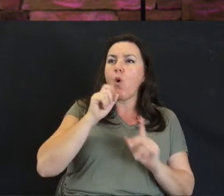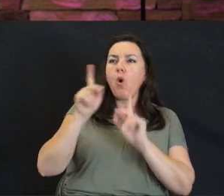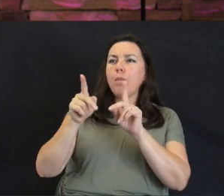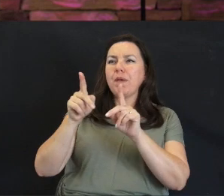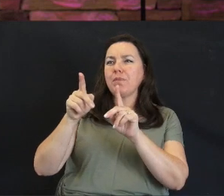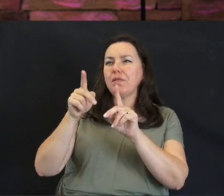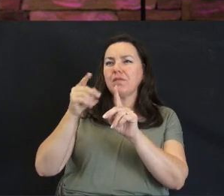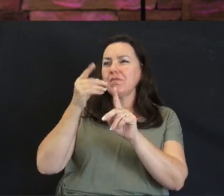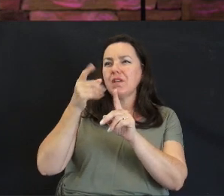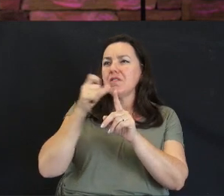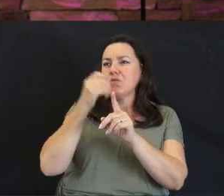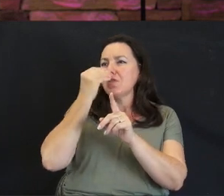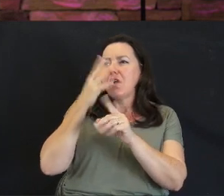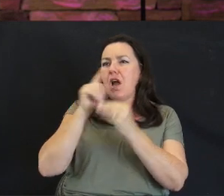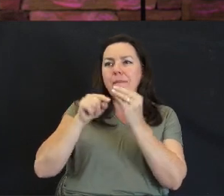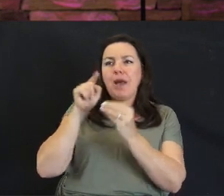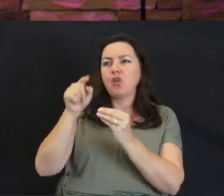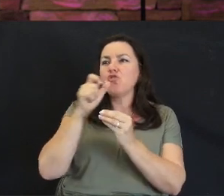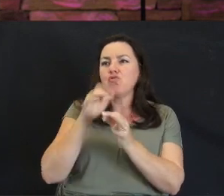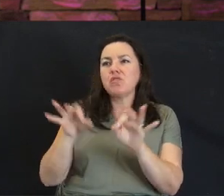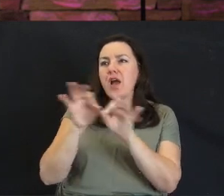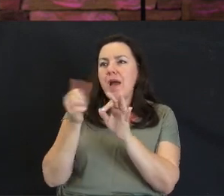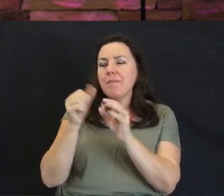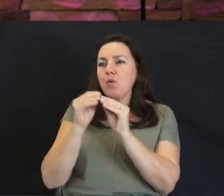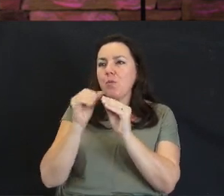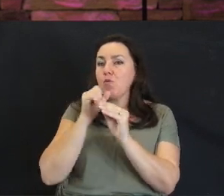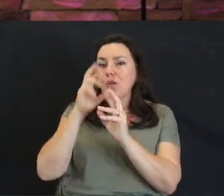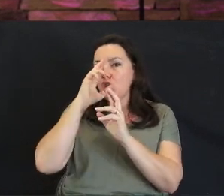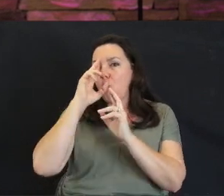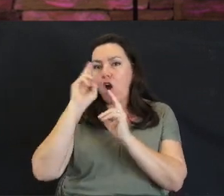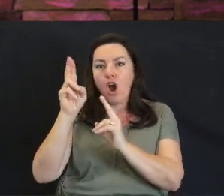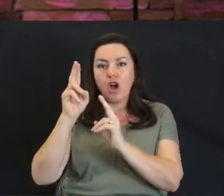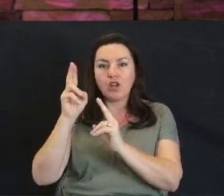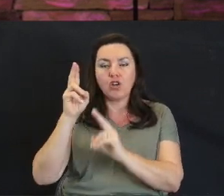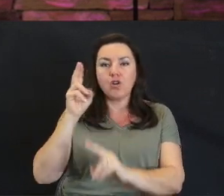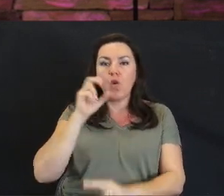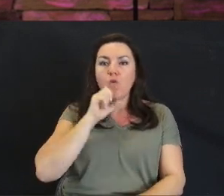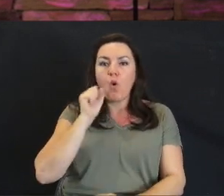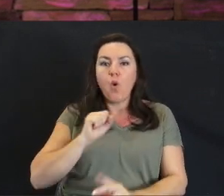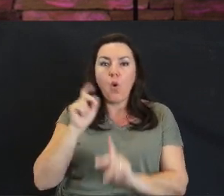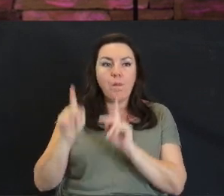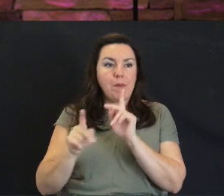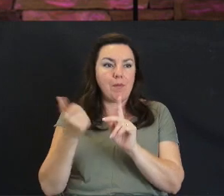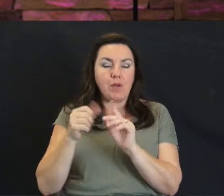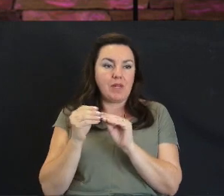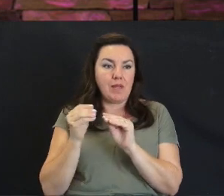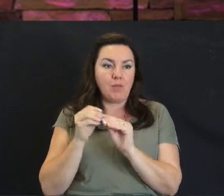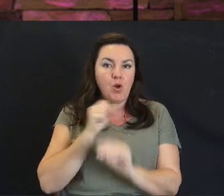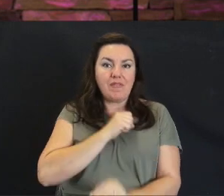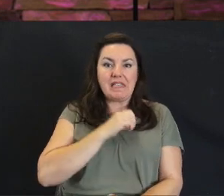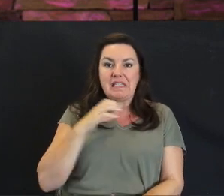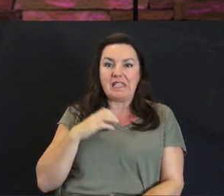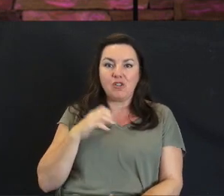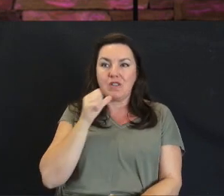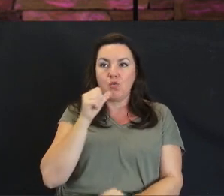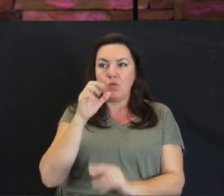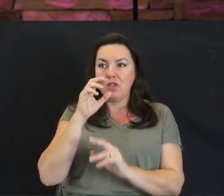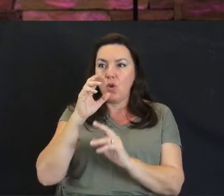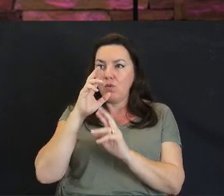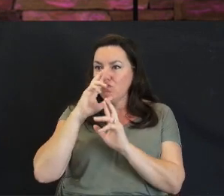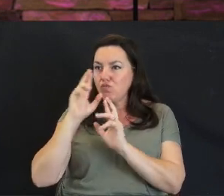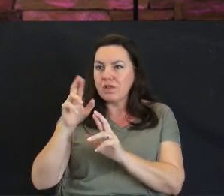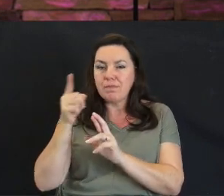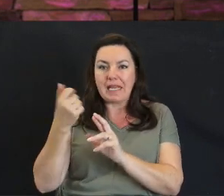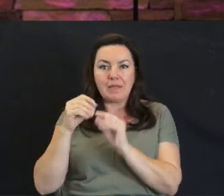do not matter anymore And instead of honoring Our elders We have pushed them Out of the very churches That in many cases They have founded And built With great personal sacrifice